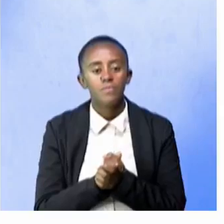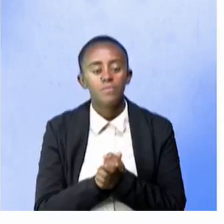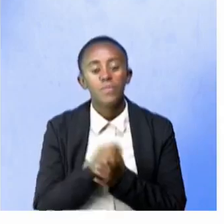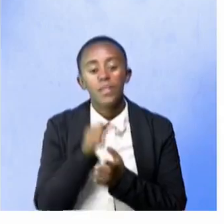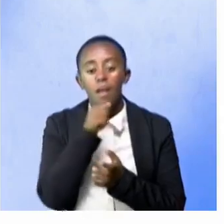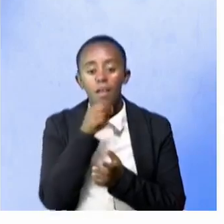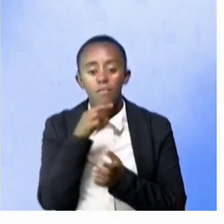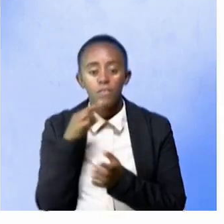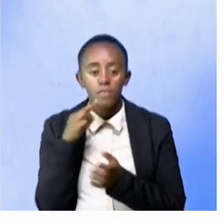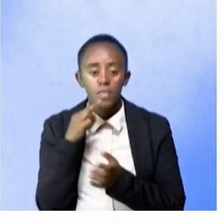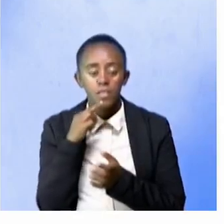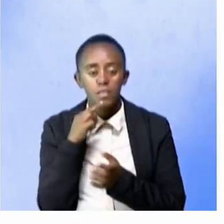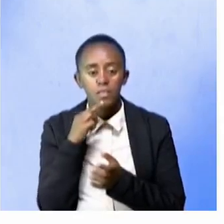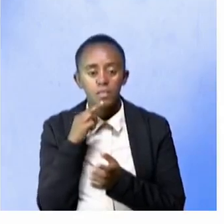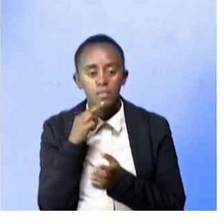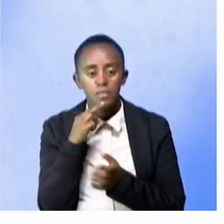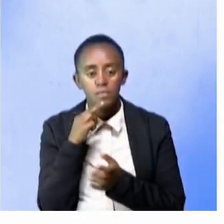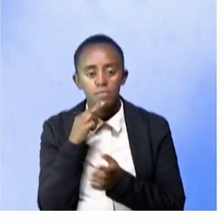adverbs